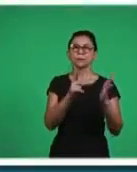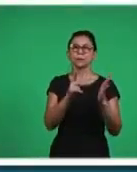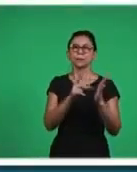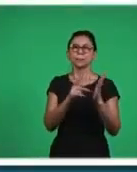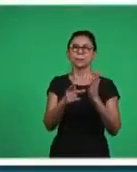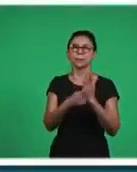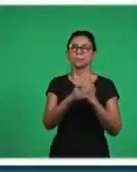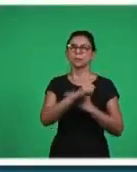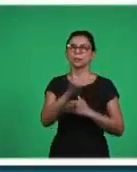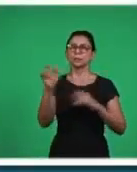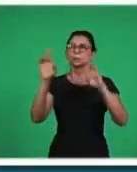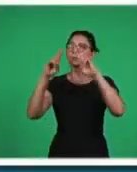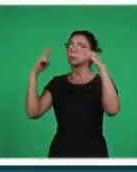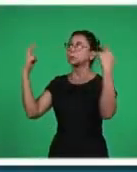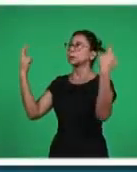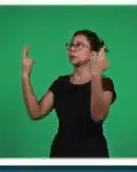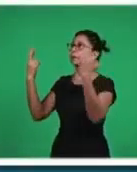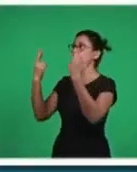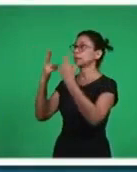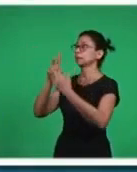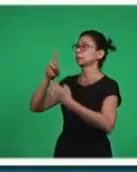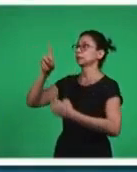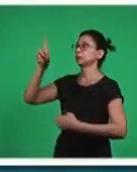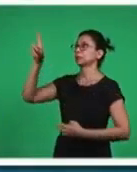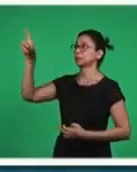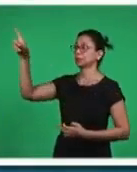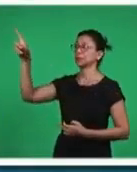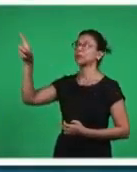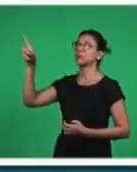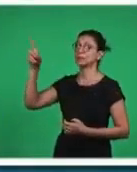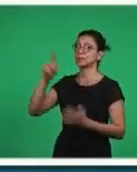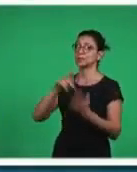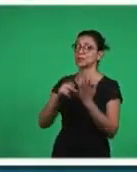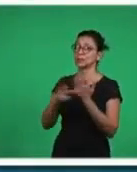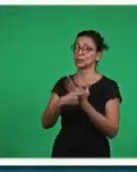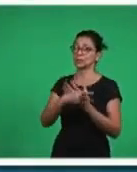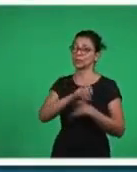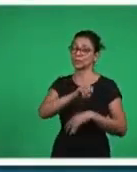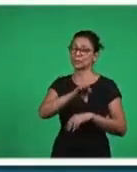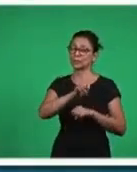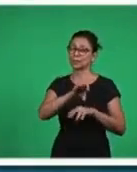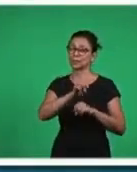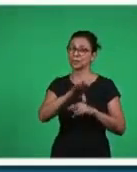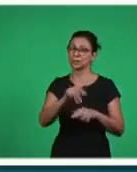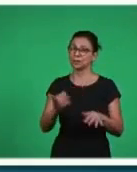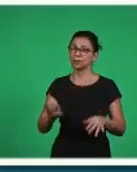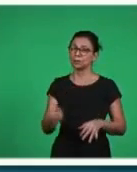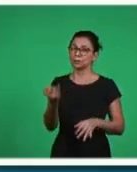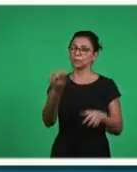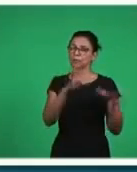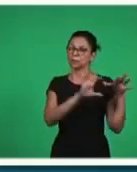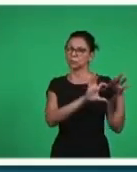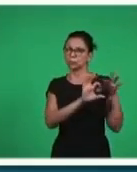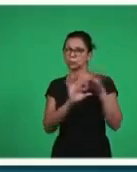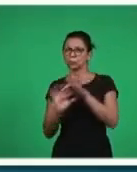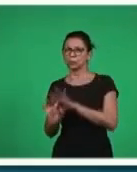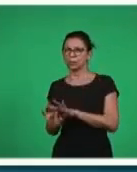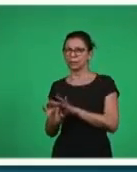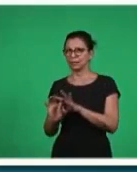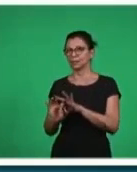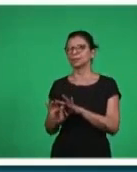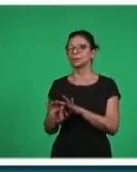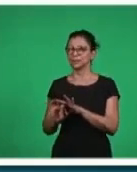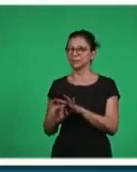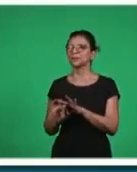kingdom of God, because he was there speaking about the kingdom of God, taking advantage of the context in which he